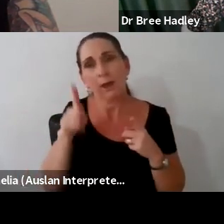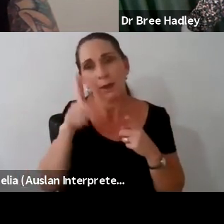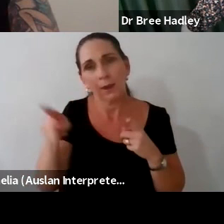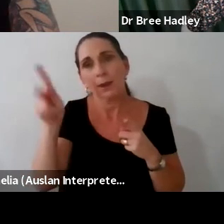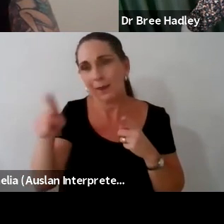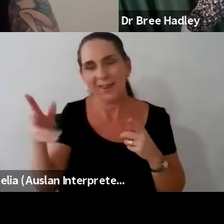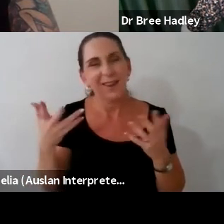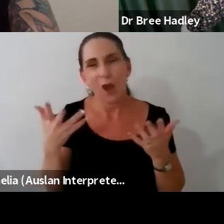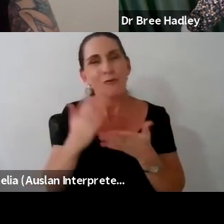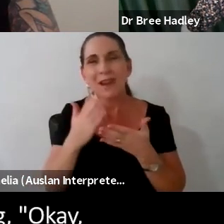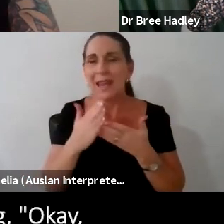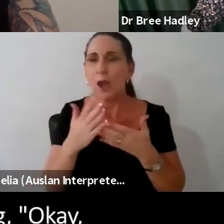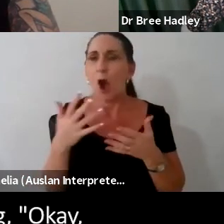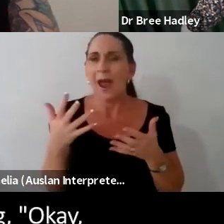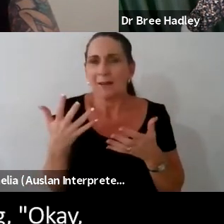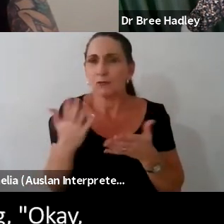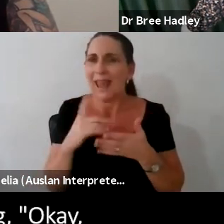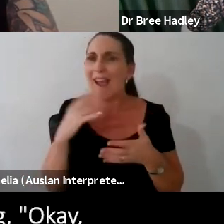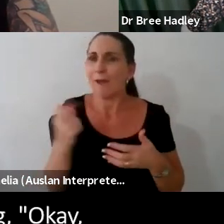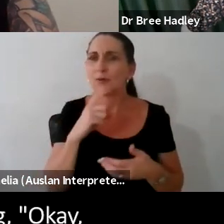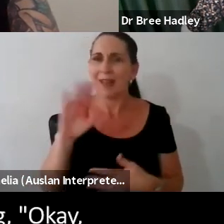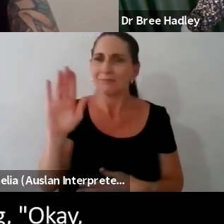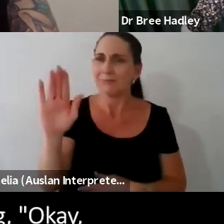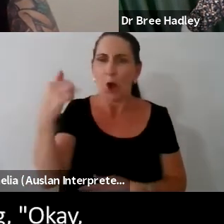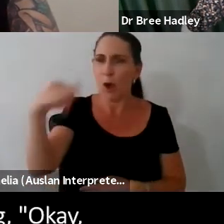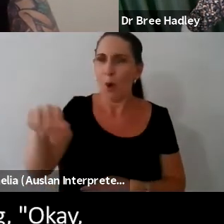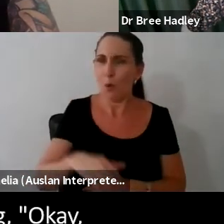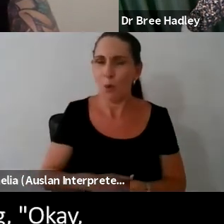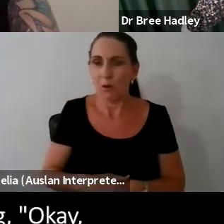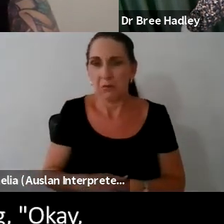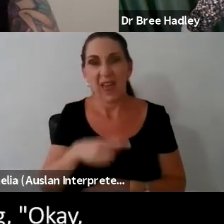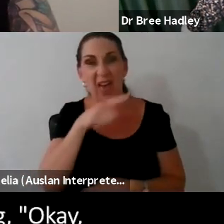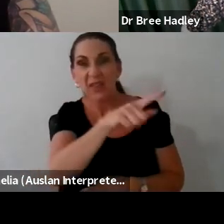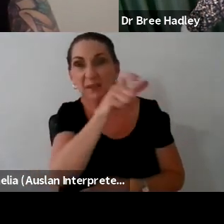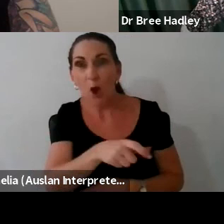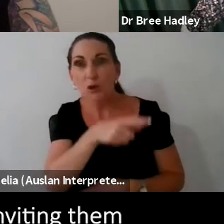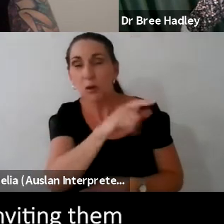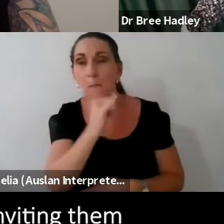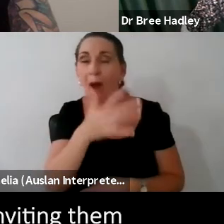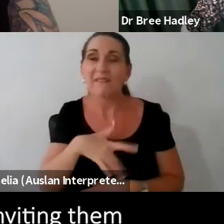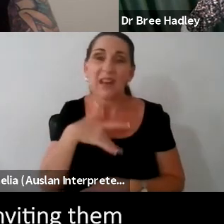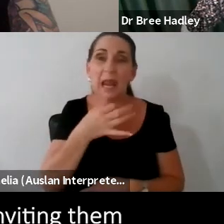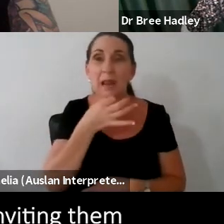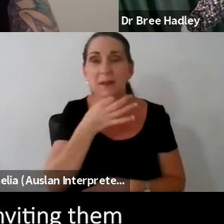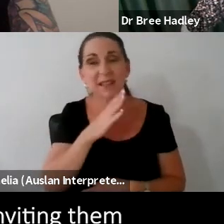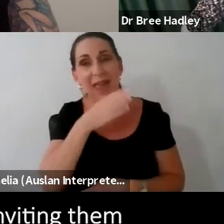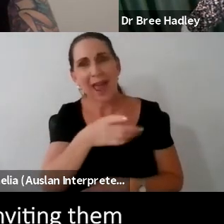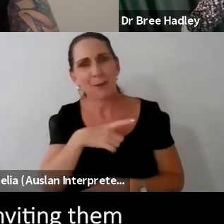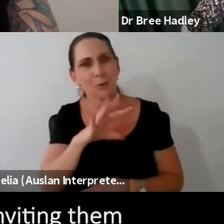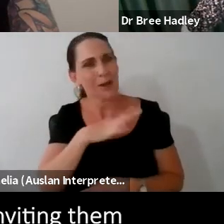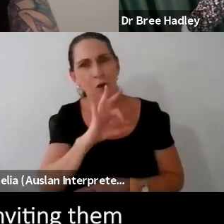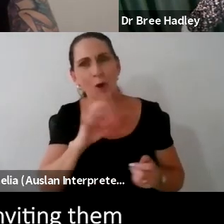it's about saying no and just going, okay, this person might feel a bit sad that we're not inviting them